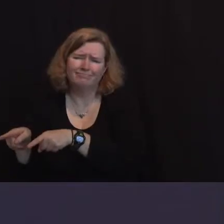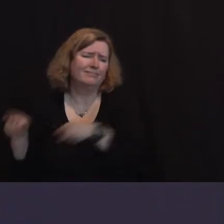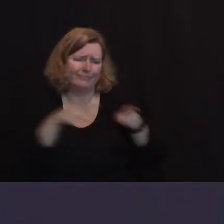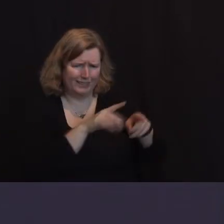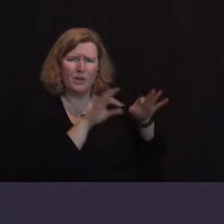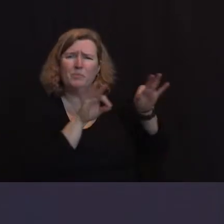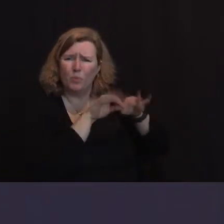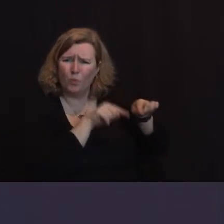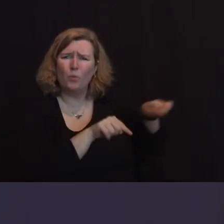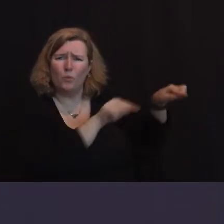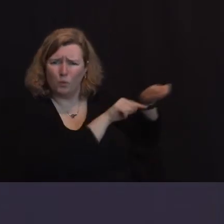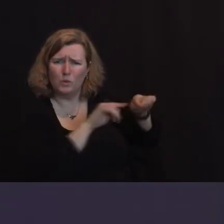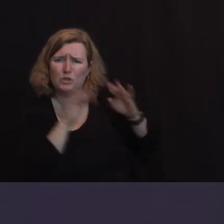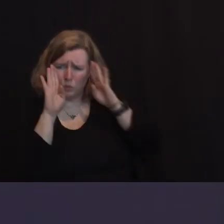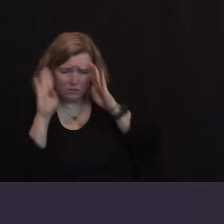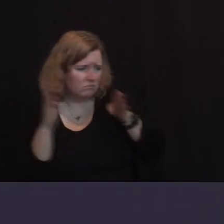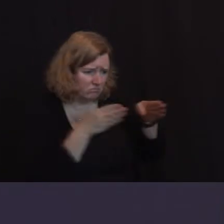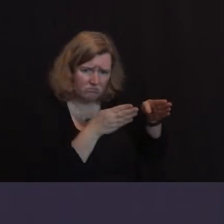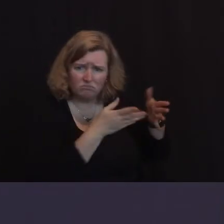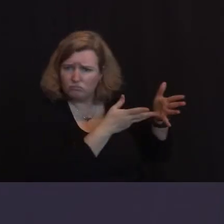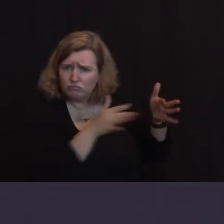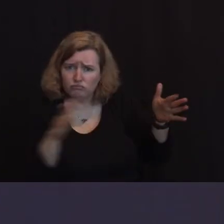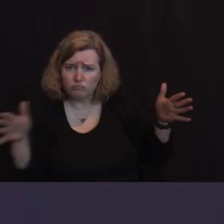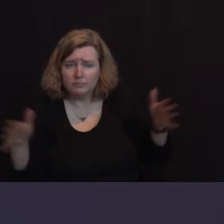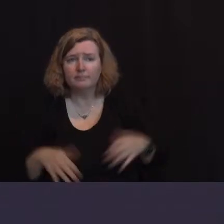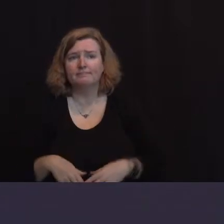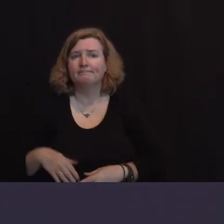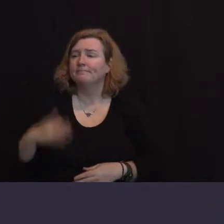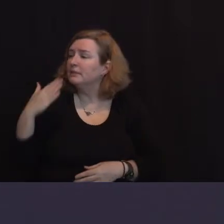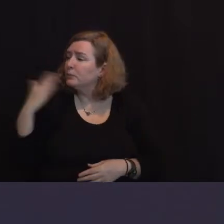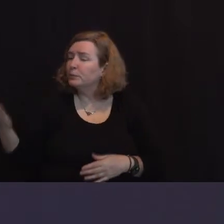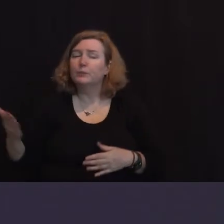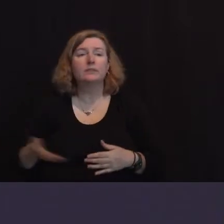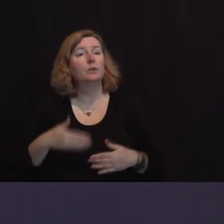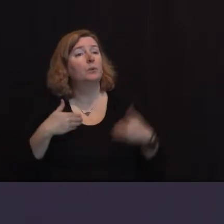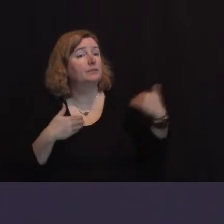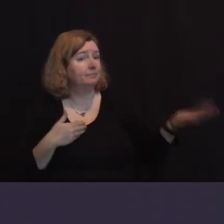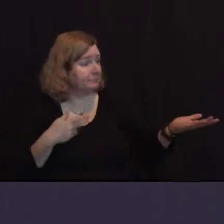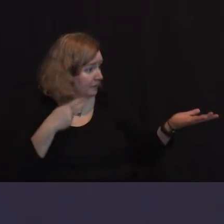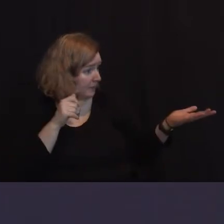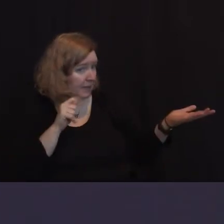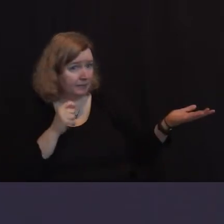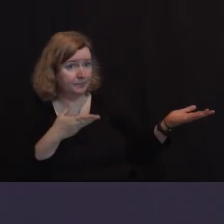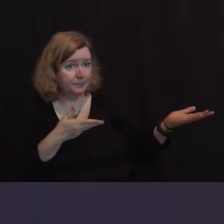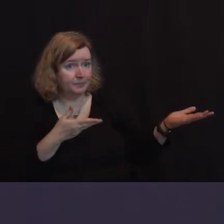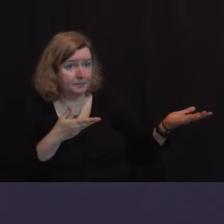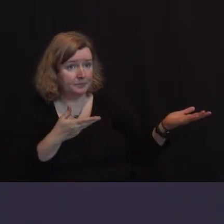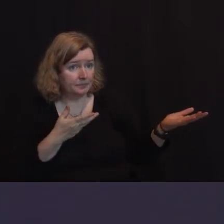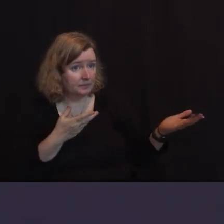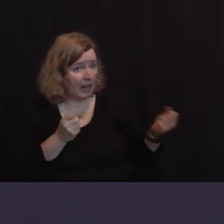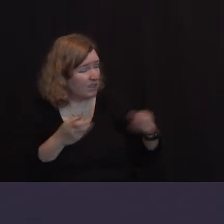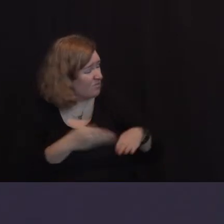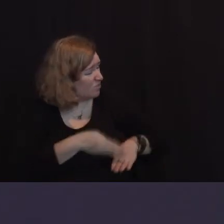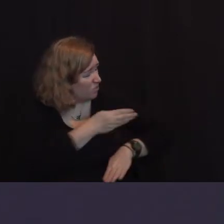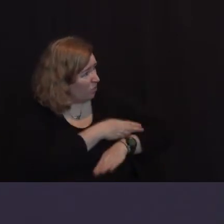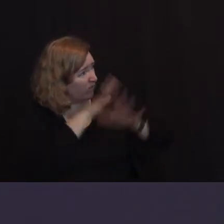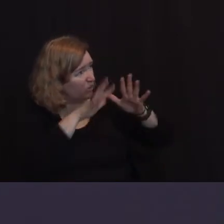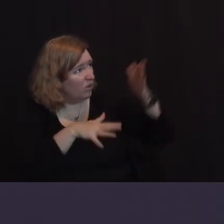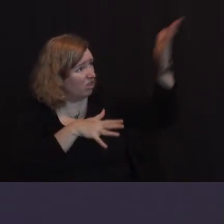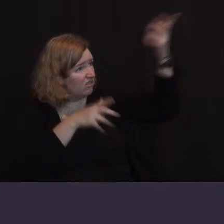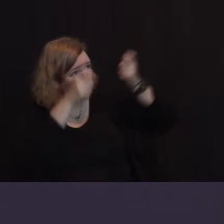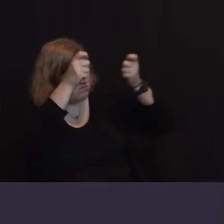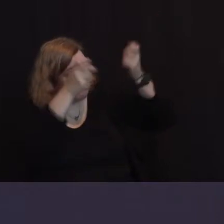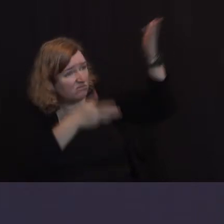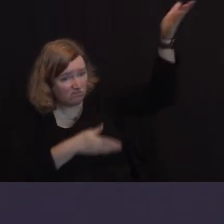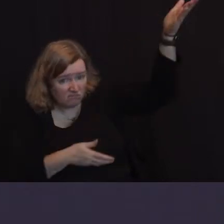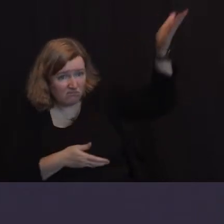you. Pat, we could use a little bit better weather. It also, by the way, the next few days as we roll into Mother's